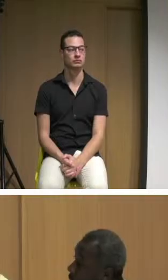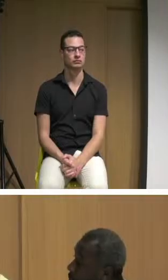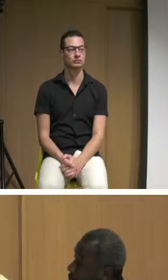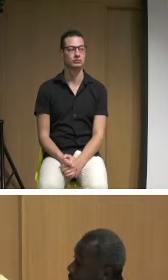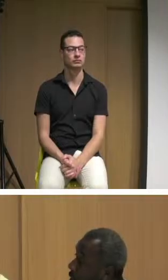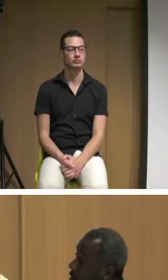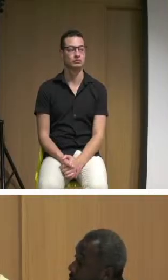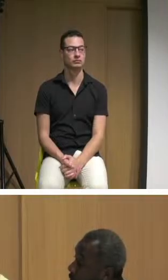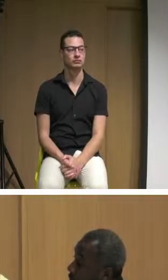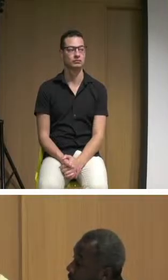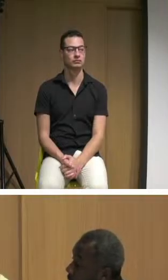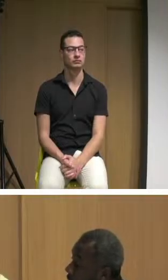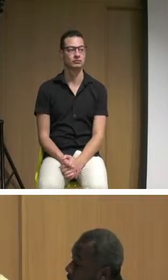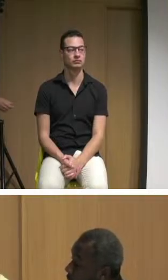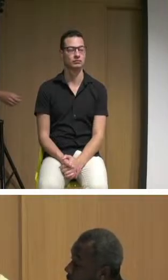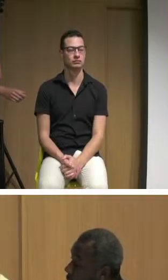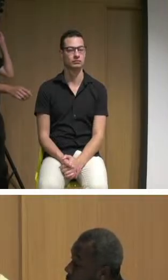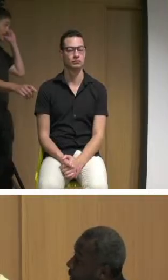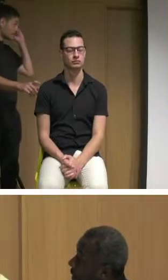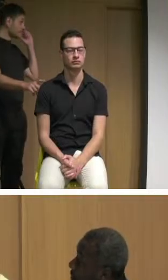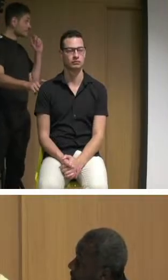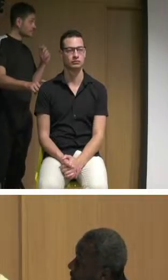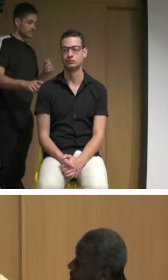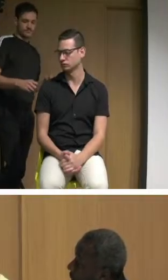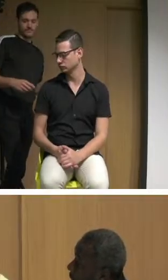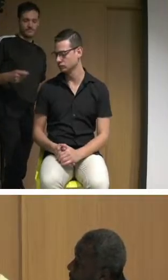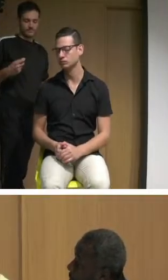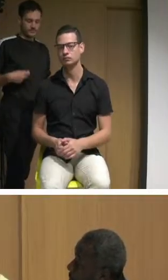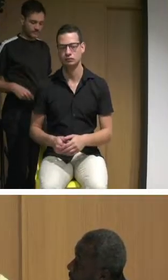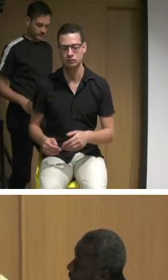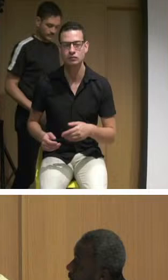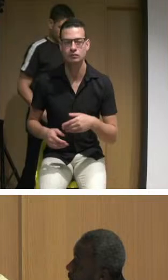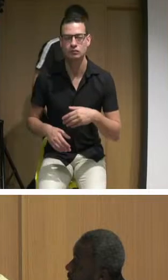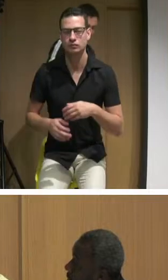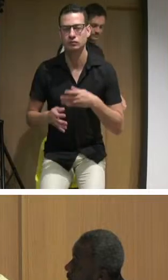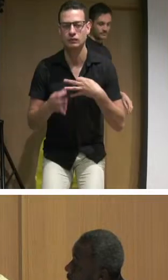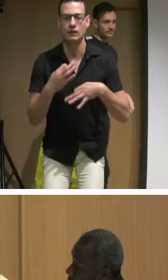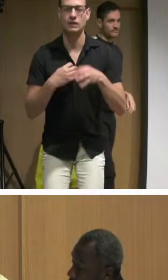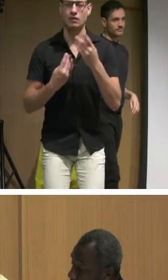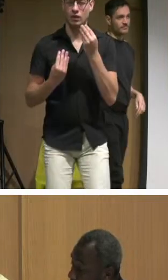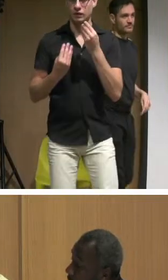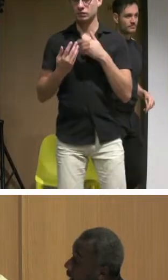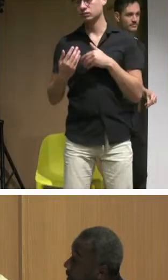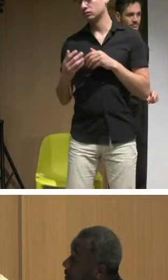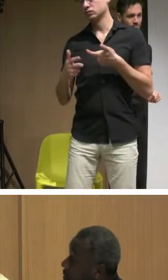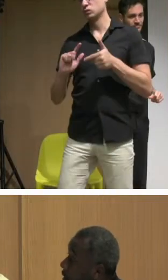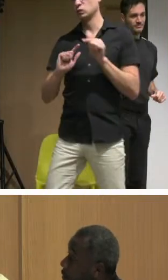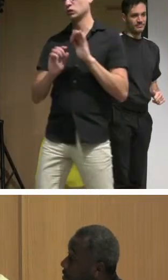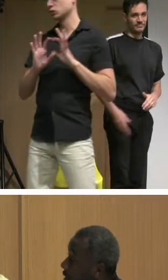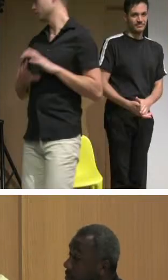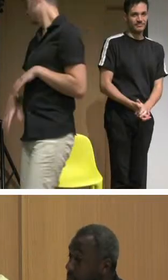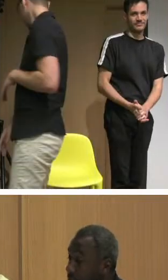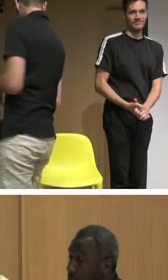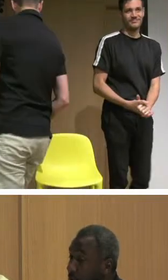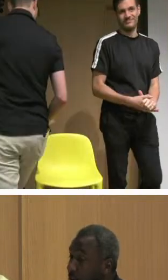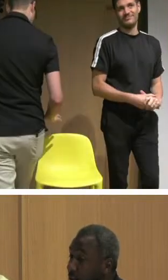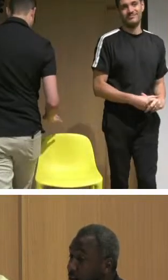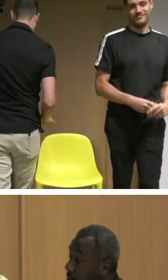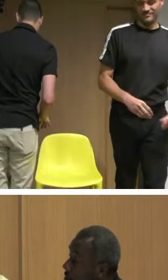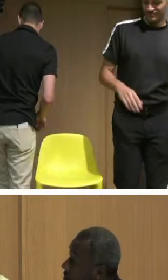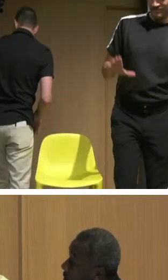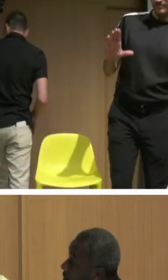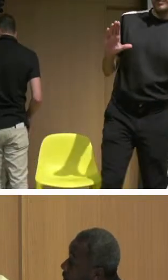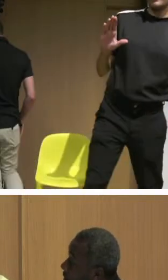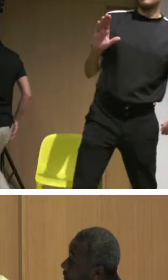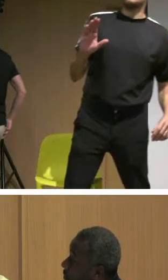our own thoughts on it, go back to that same OGS, body, yes. OGS, that provided